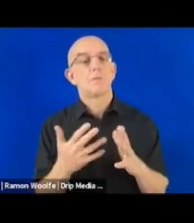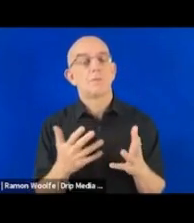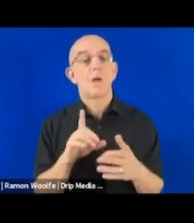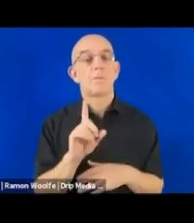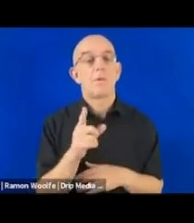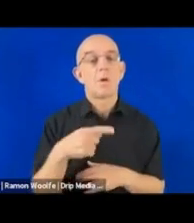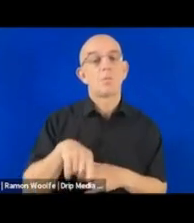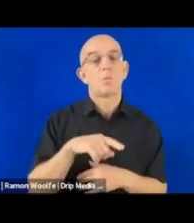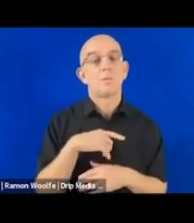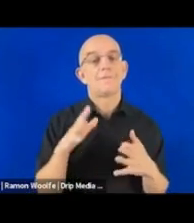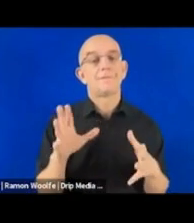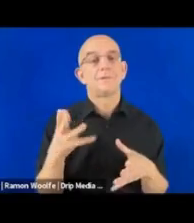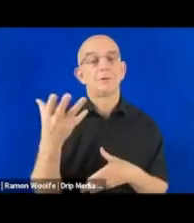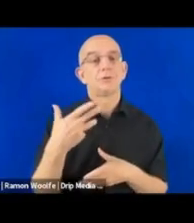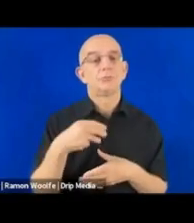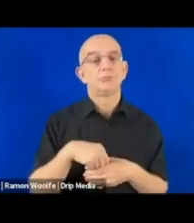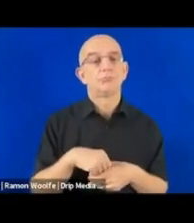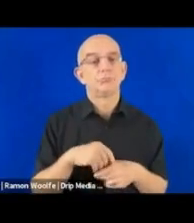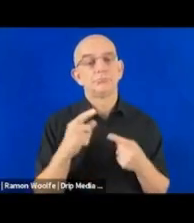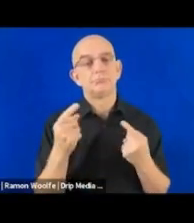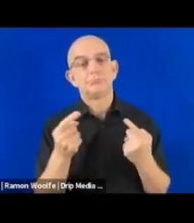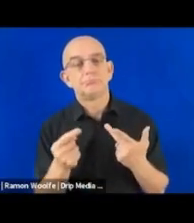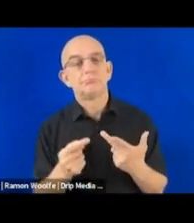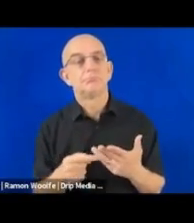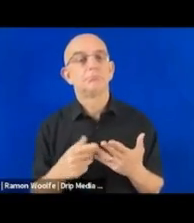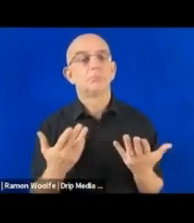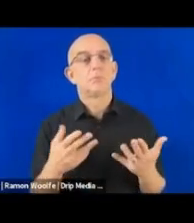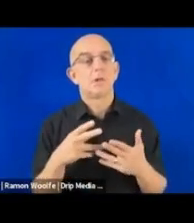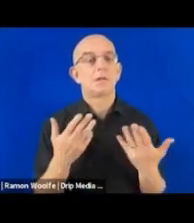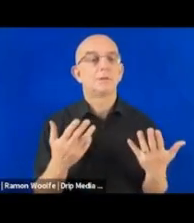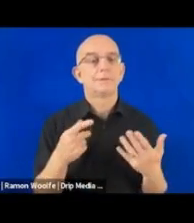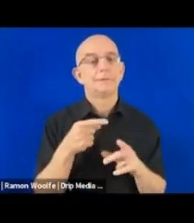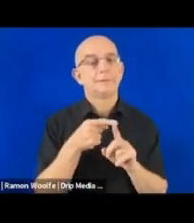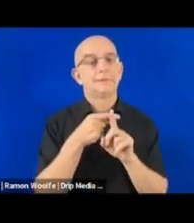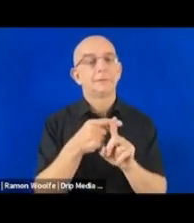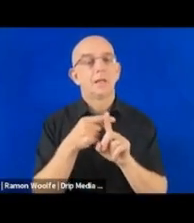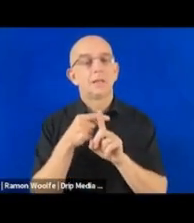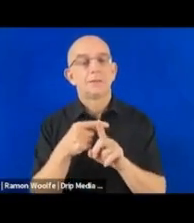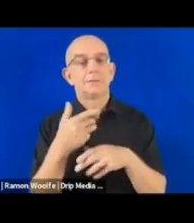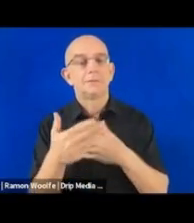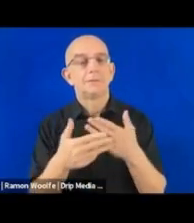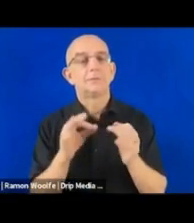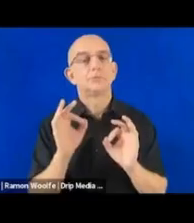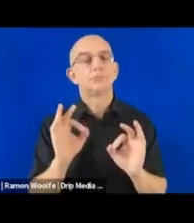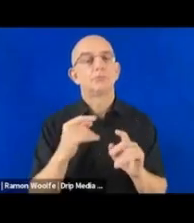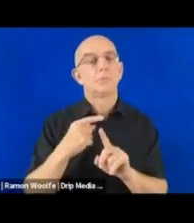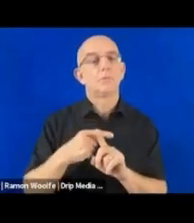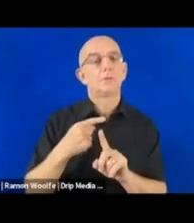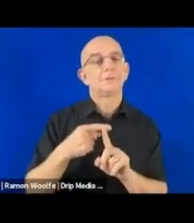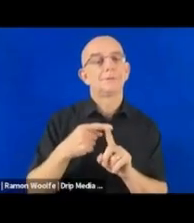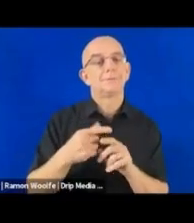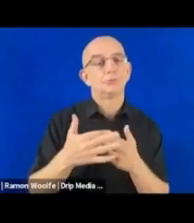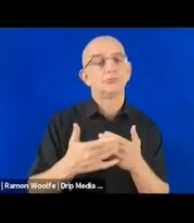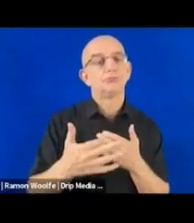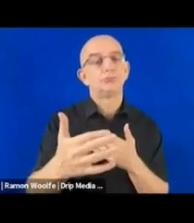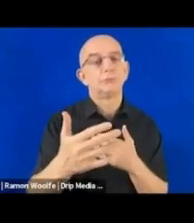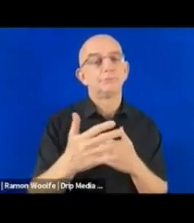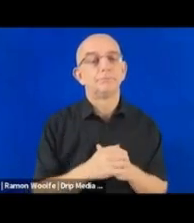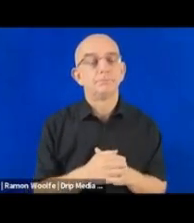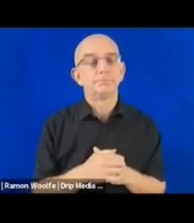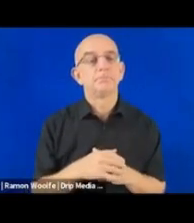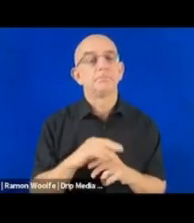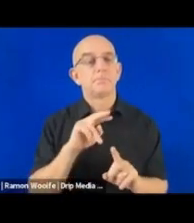But also this particular curriculum, we are basically trying to work towards having